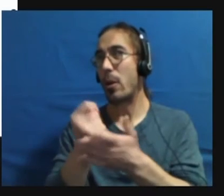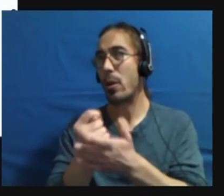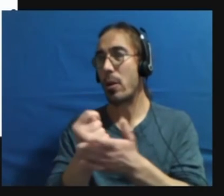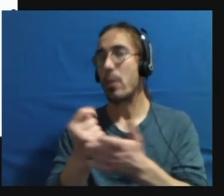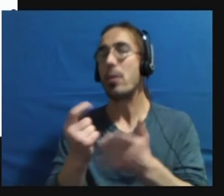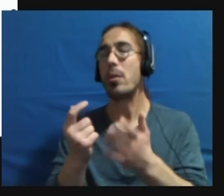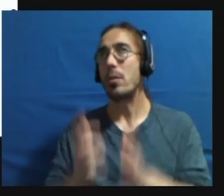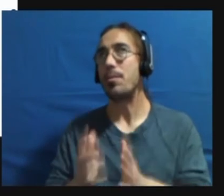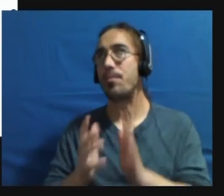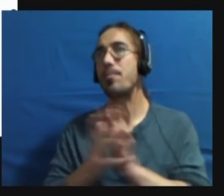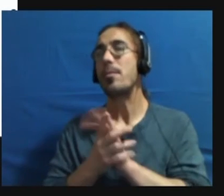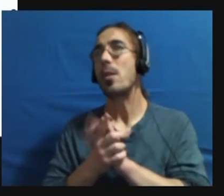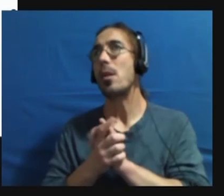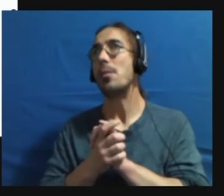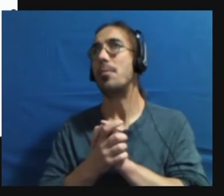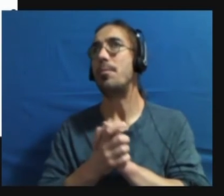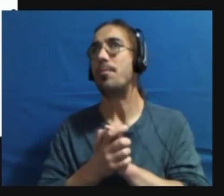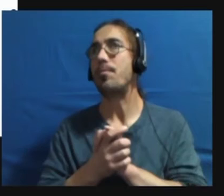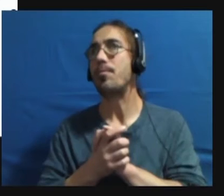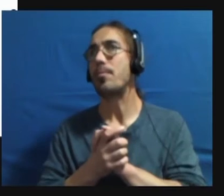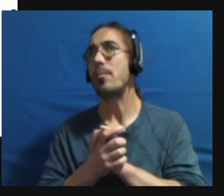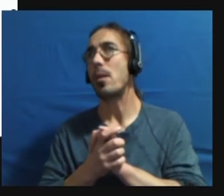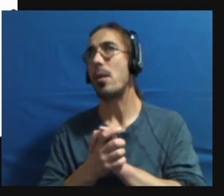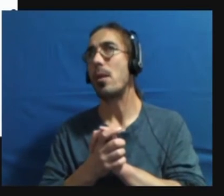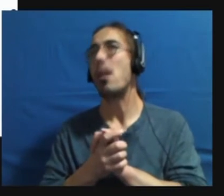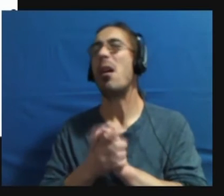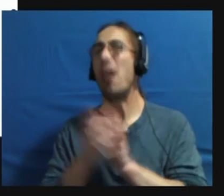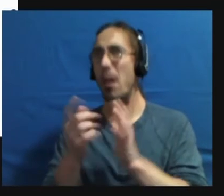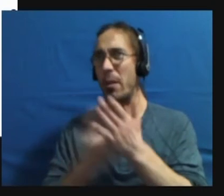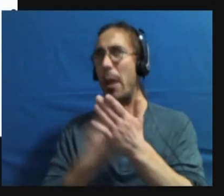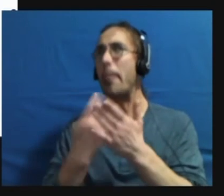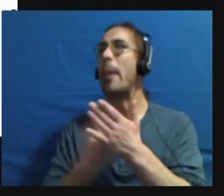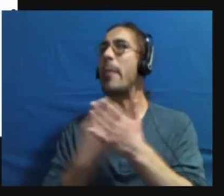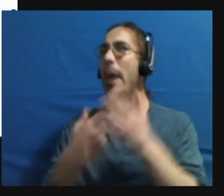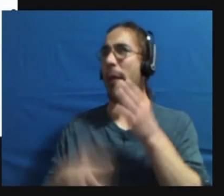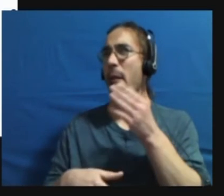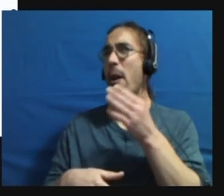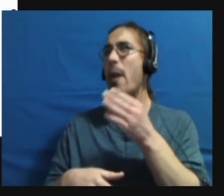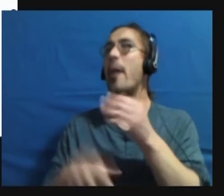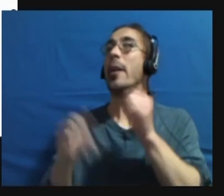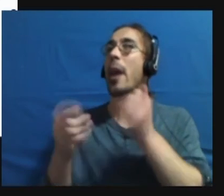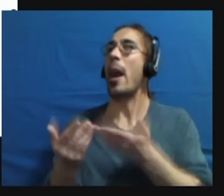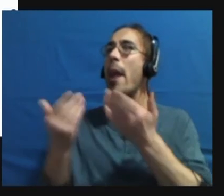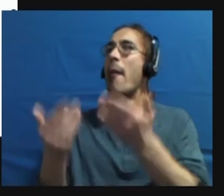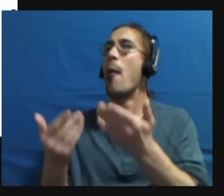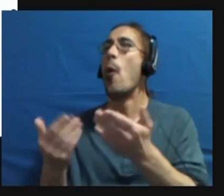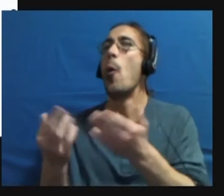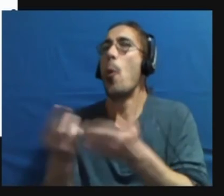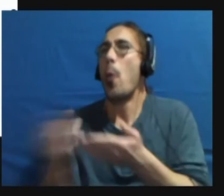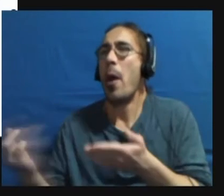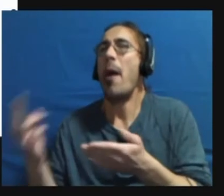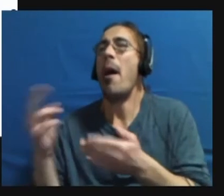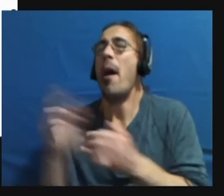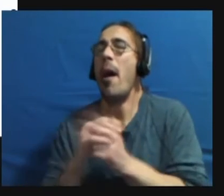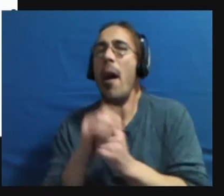therapists. They might have some additional resources around connecting stems to